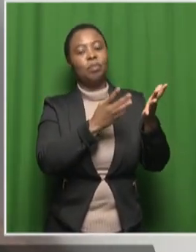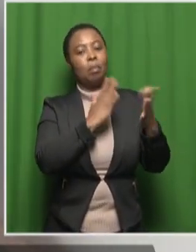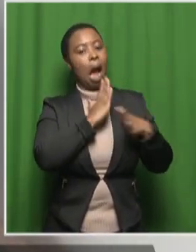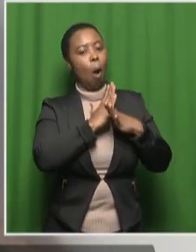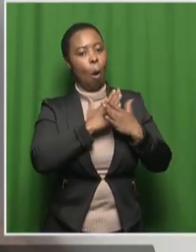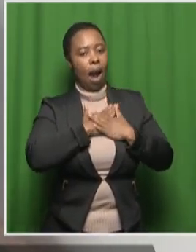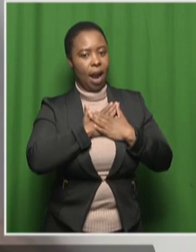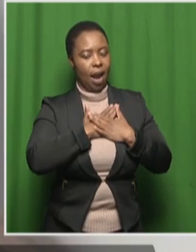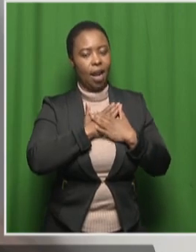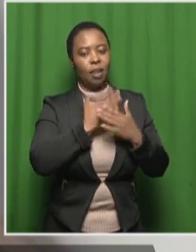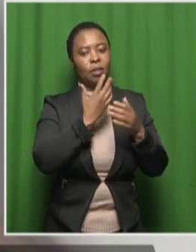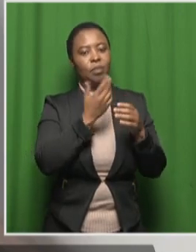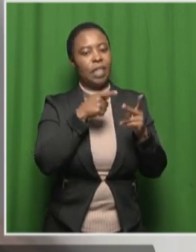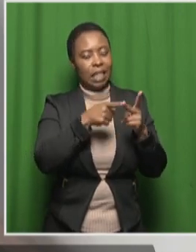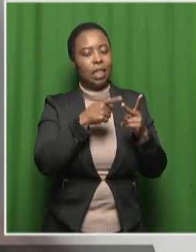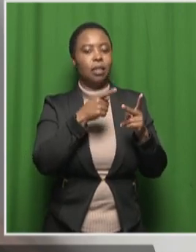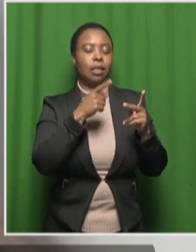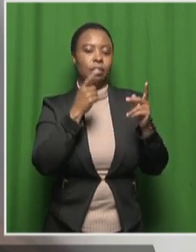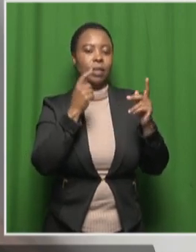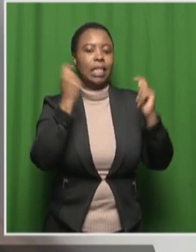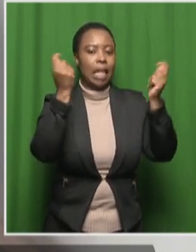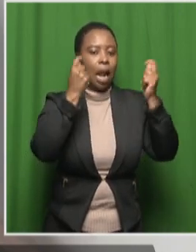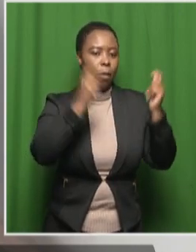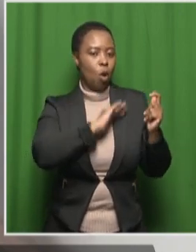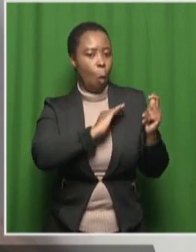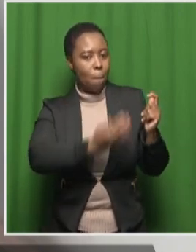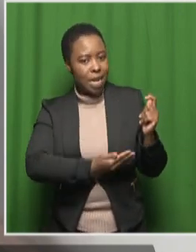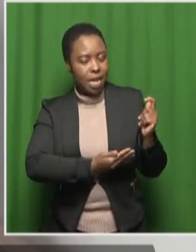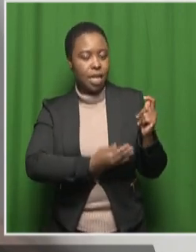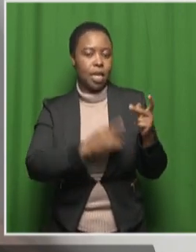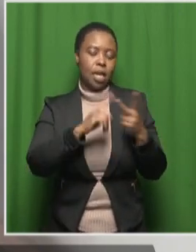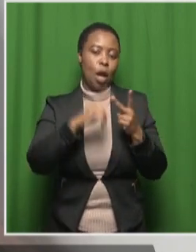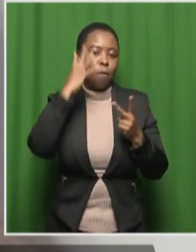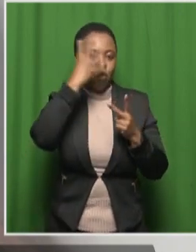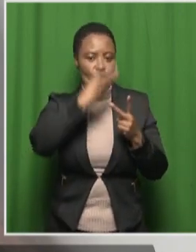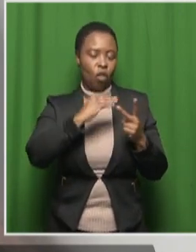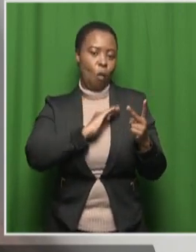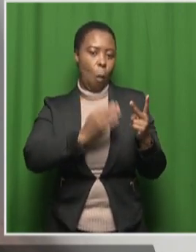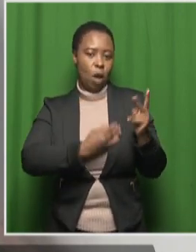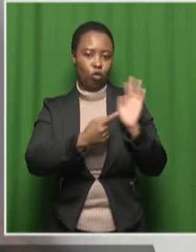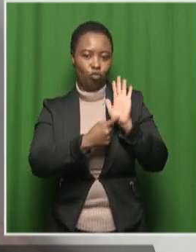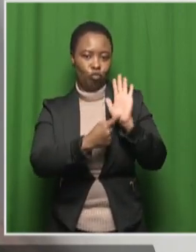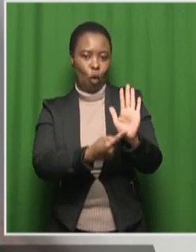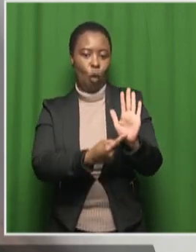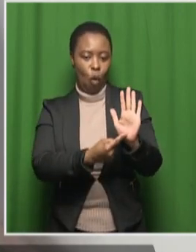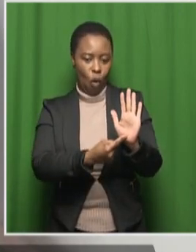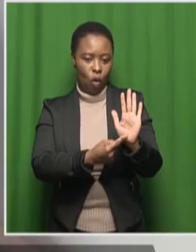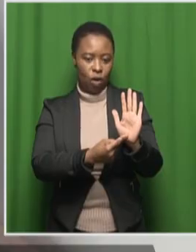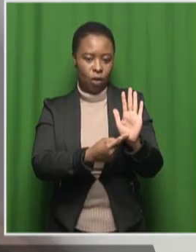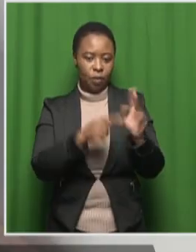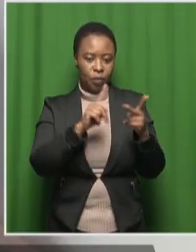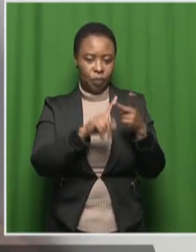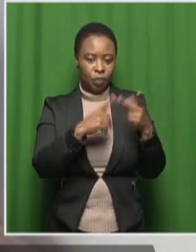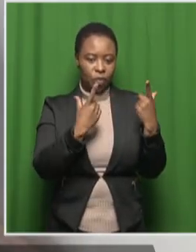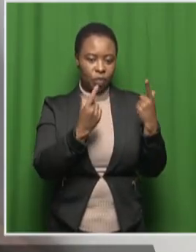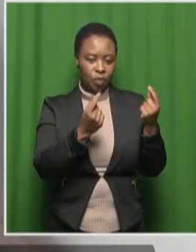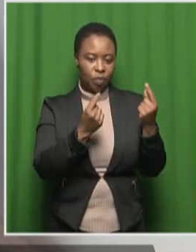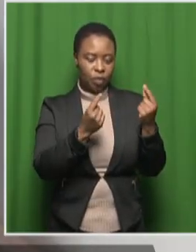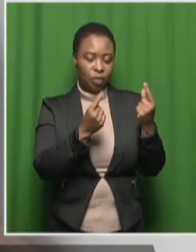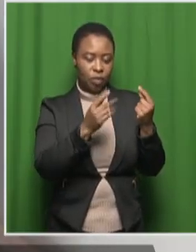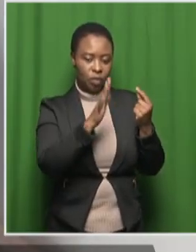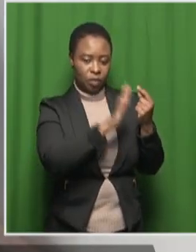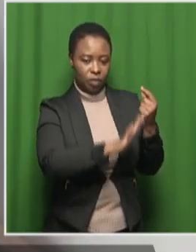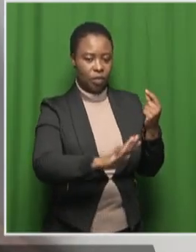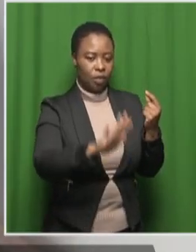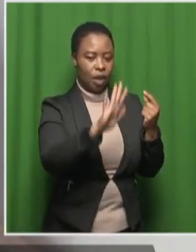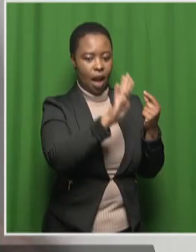create work that celebrates women, that showcases the beauty of women. So for me to be able to do that in a way that's so accessible to so